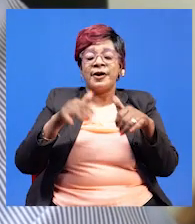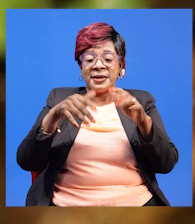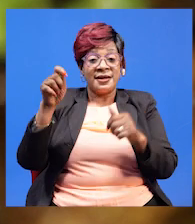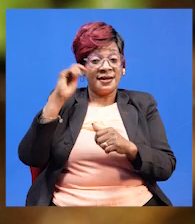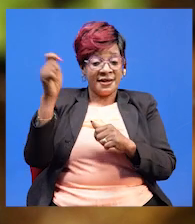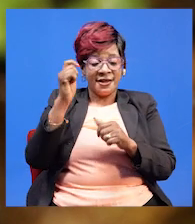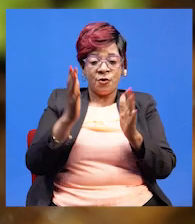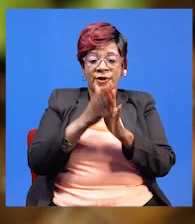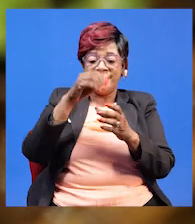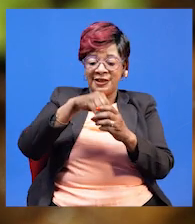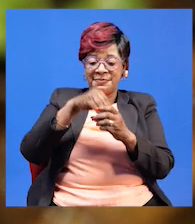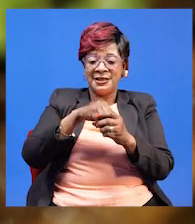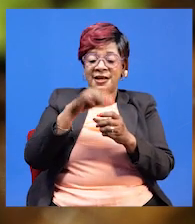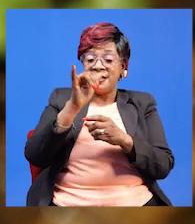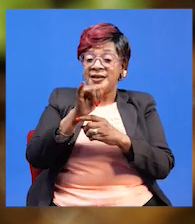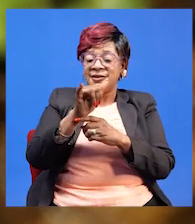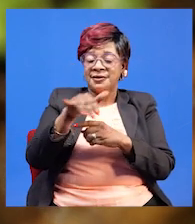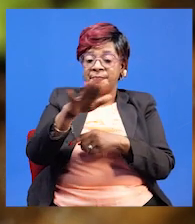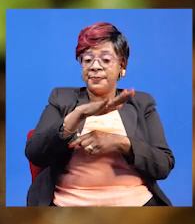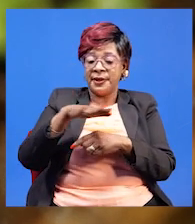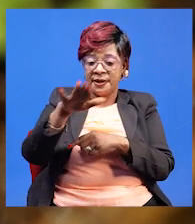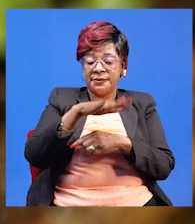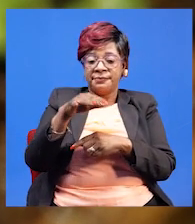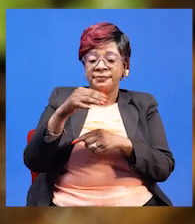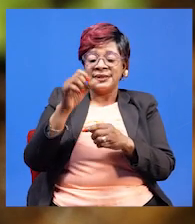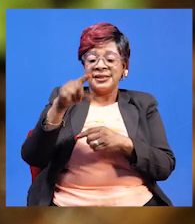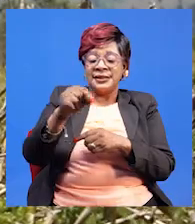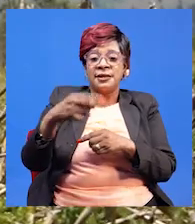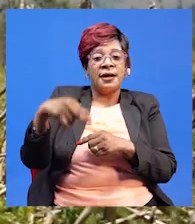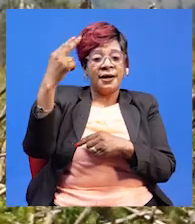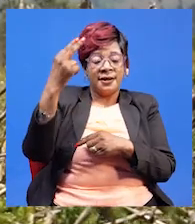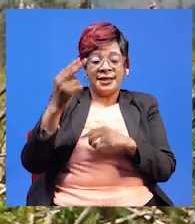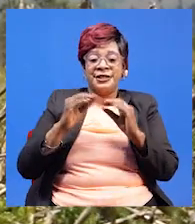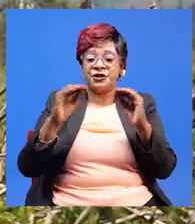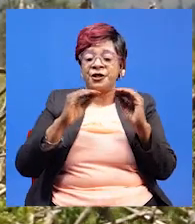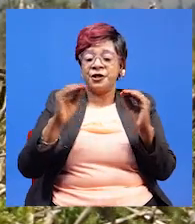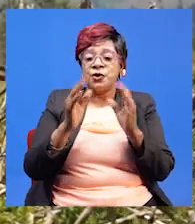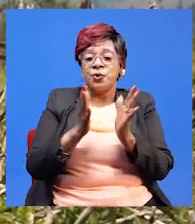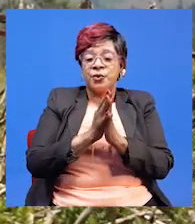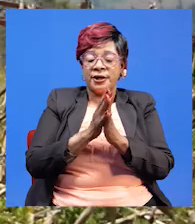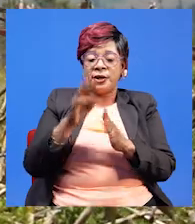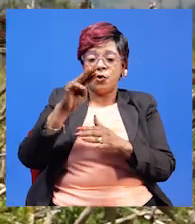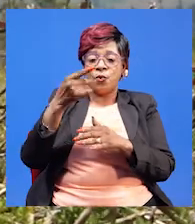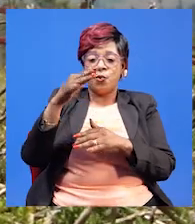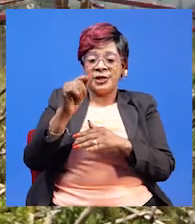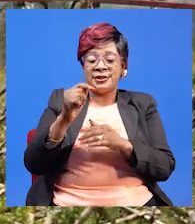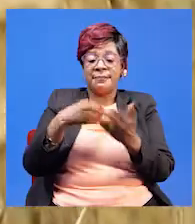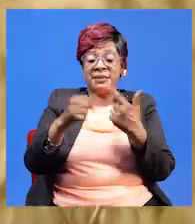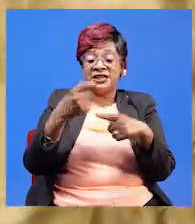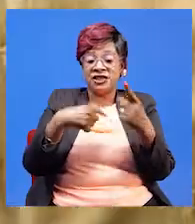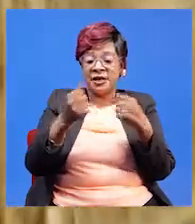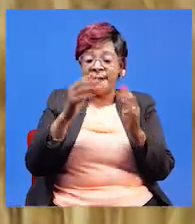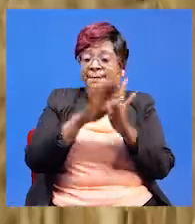Kenya. With investments in irrigation, high-yield seeds and farmer training, alongside the wheat purchase